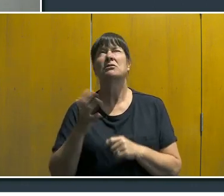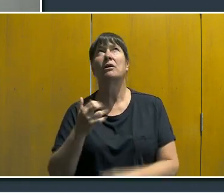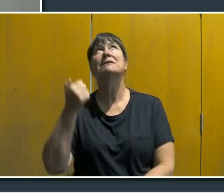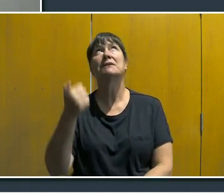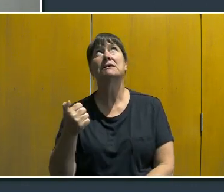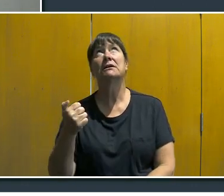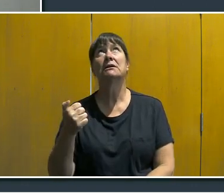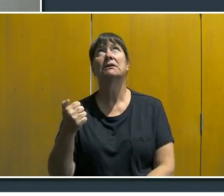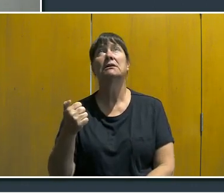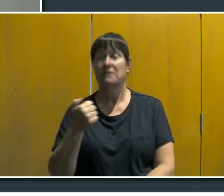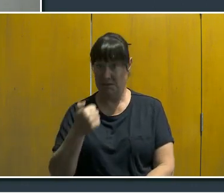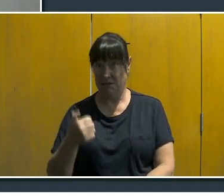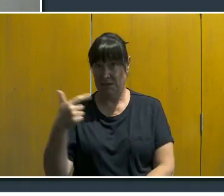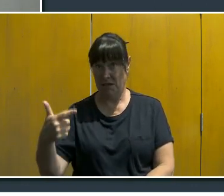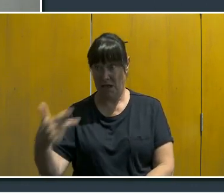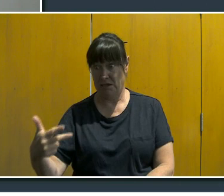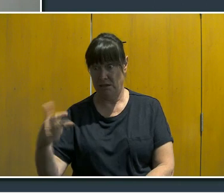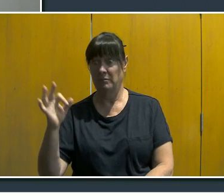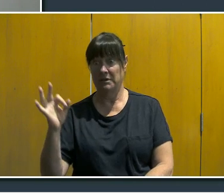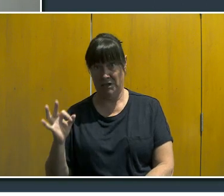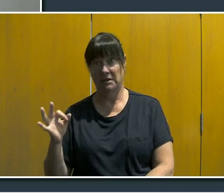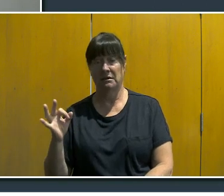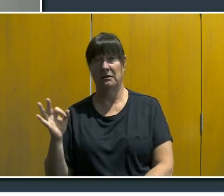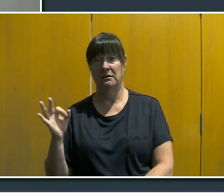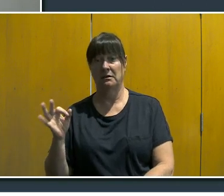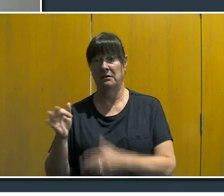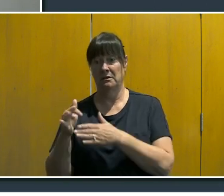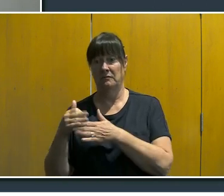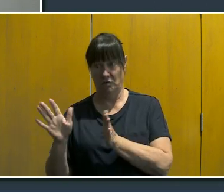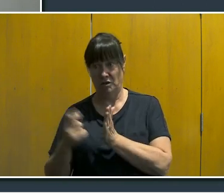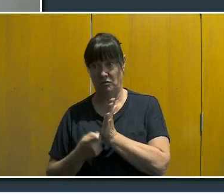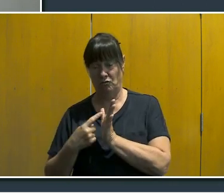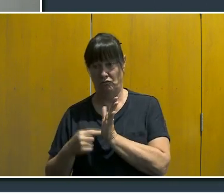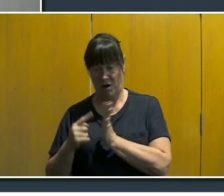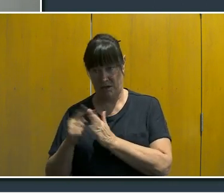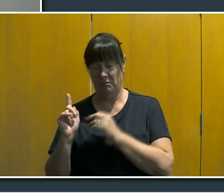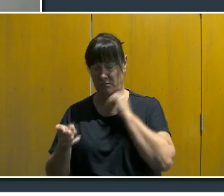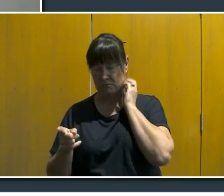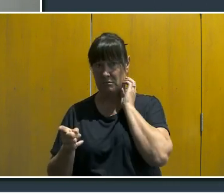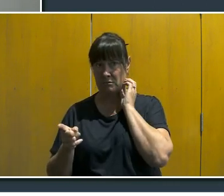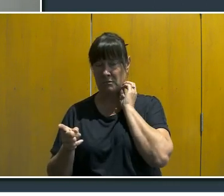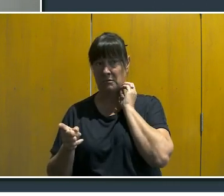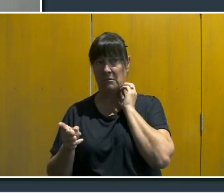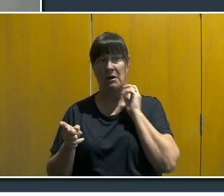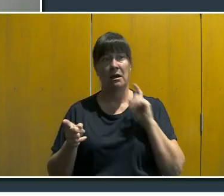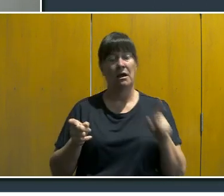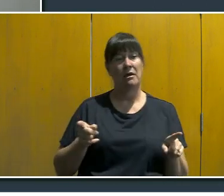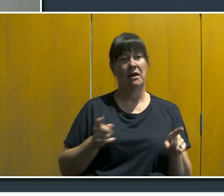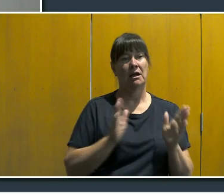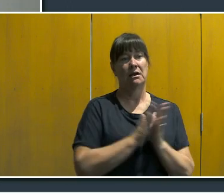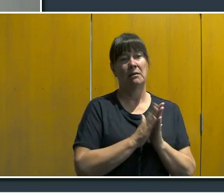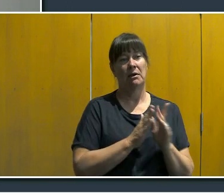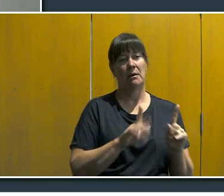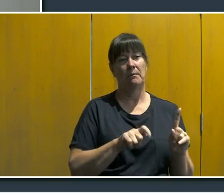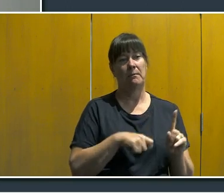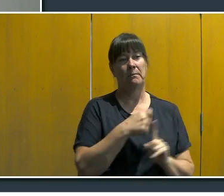60. Well, that basically is 68% of the general rate, and which I think we're paying. I think you said